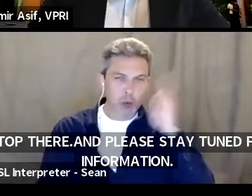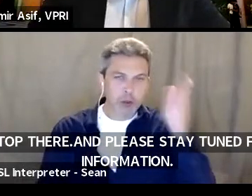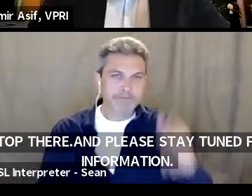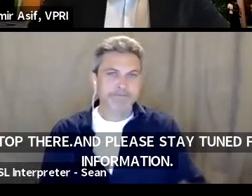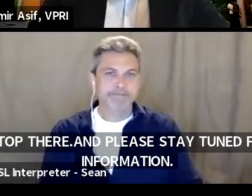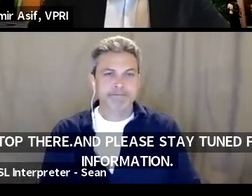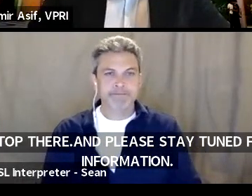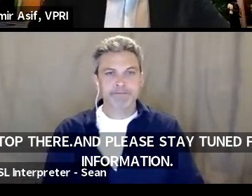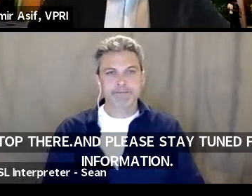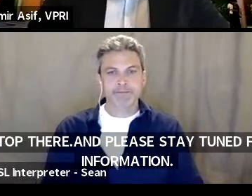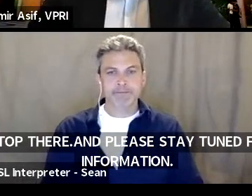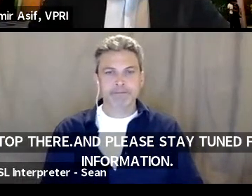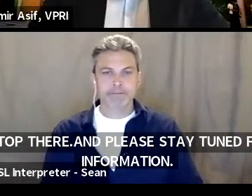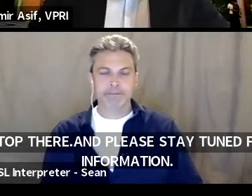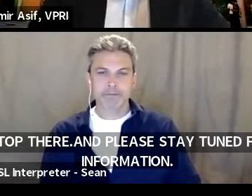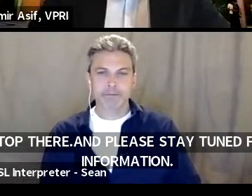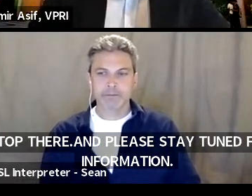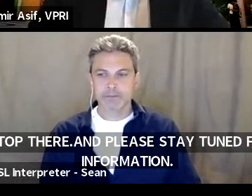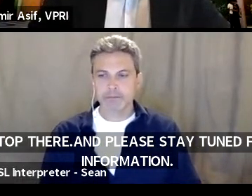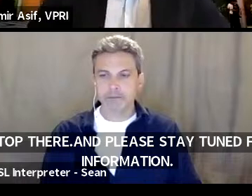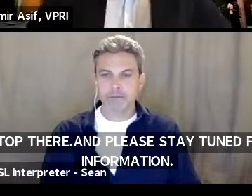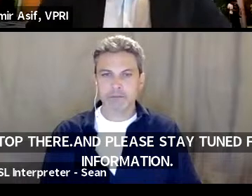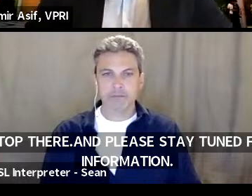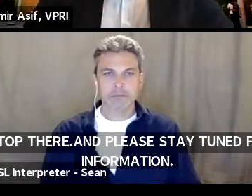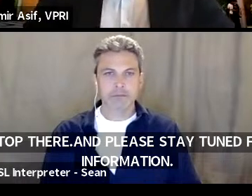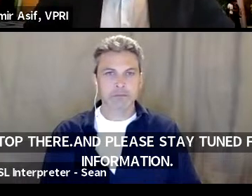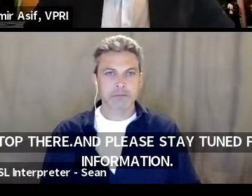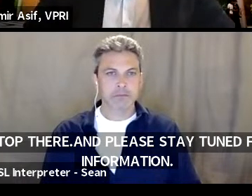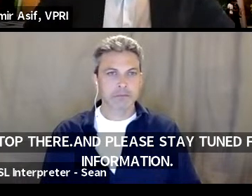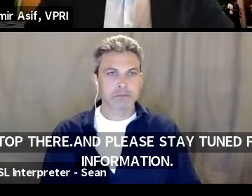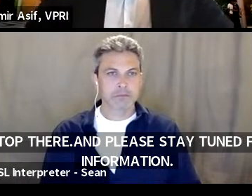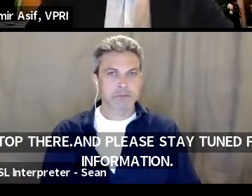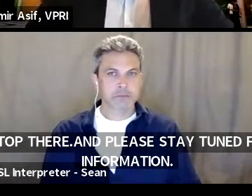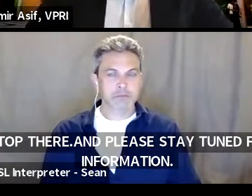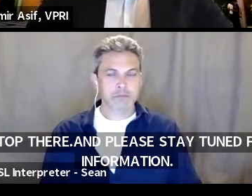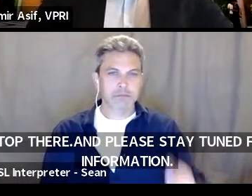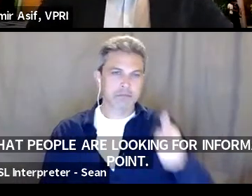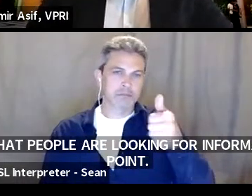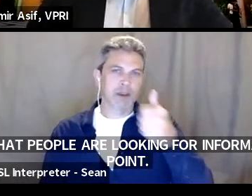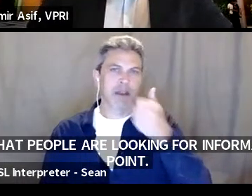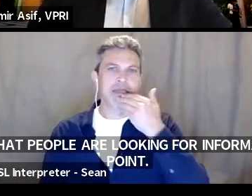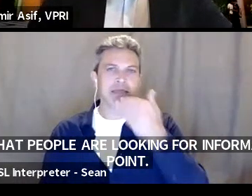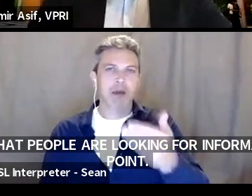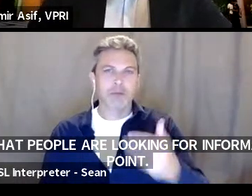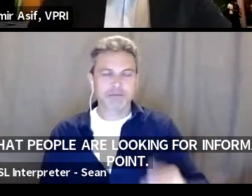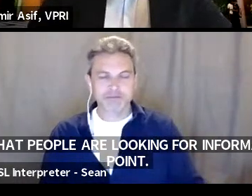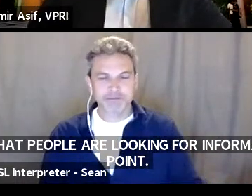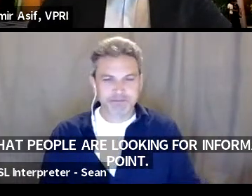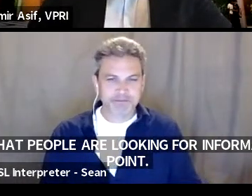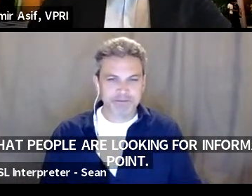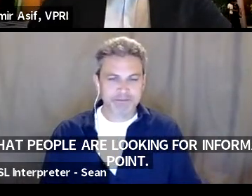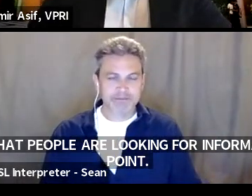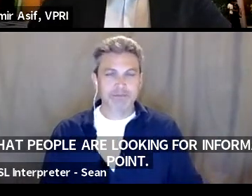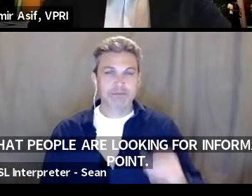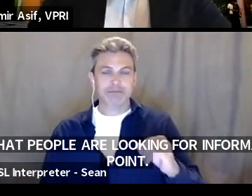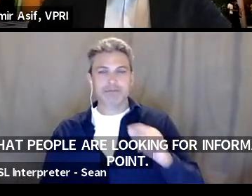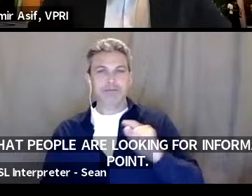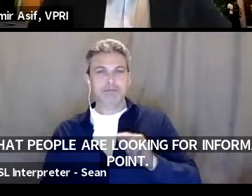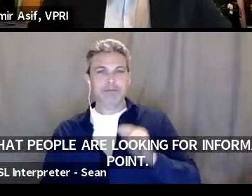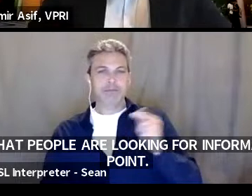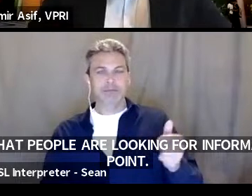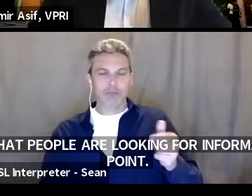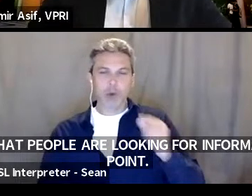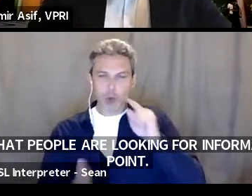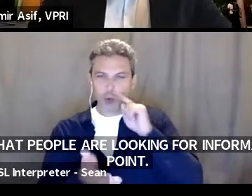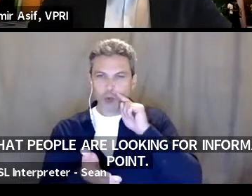All right, thank you very much. So turning over to